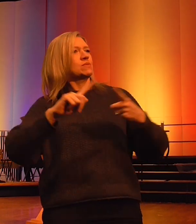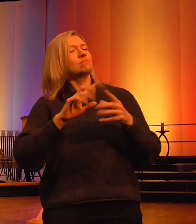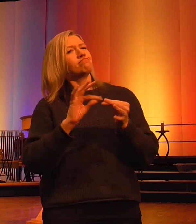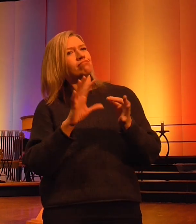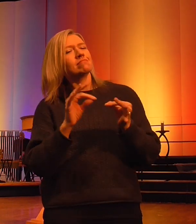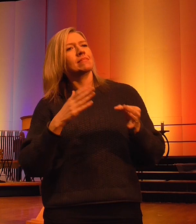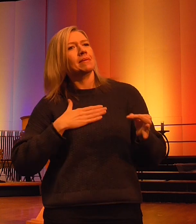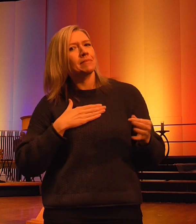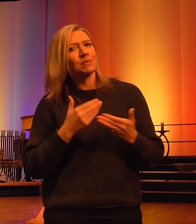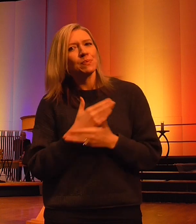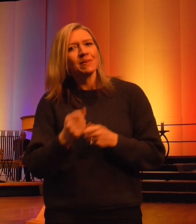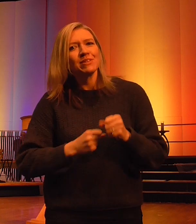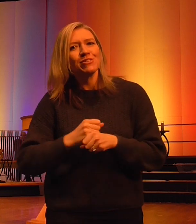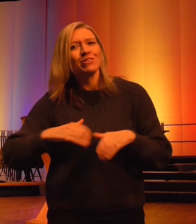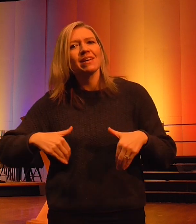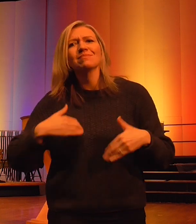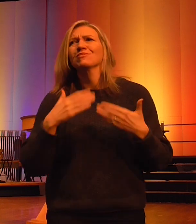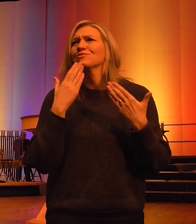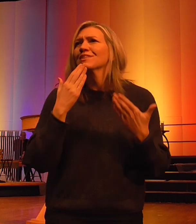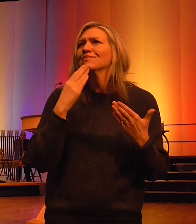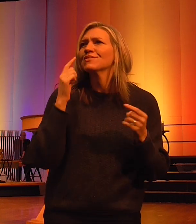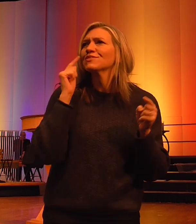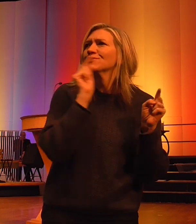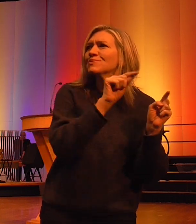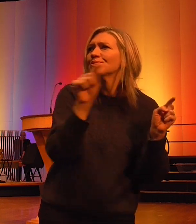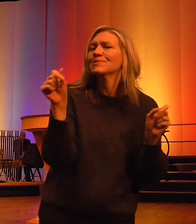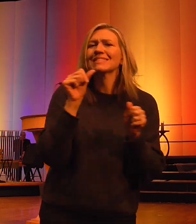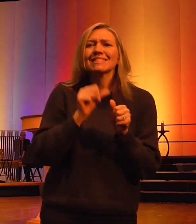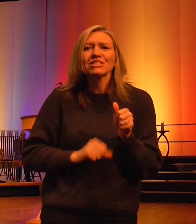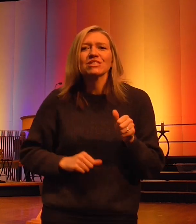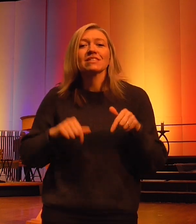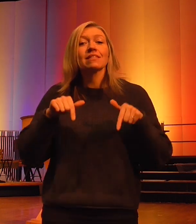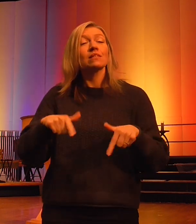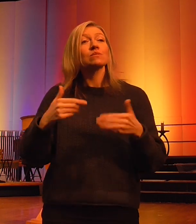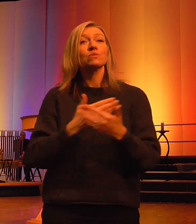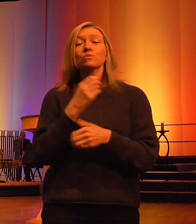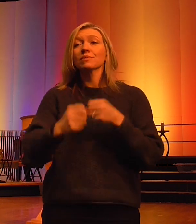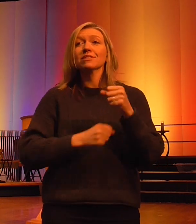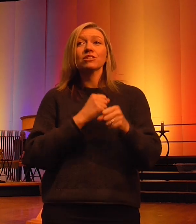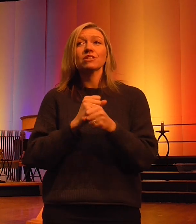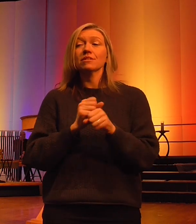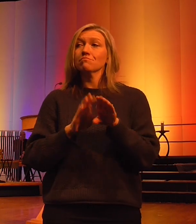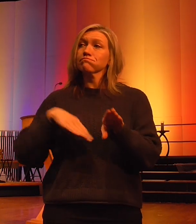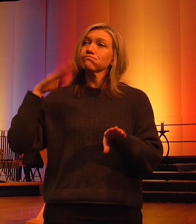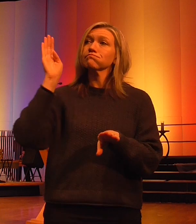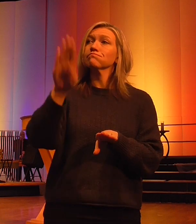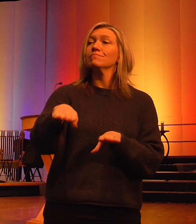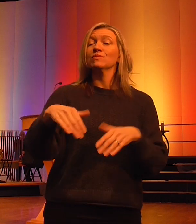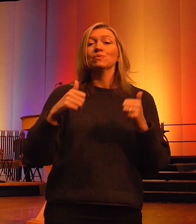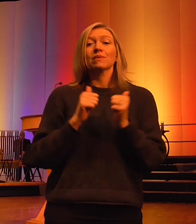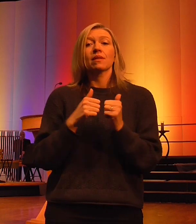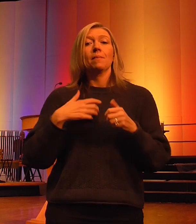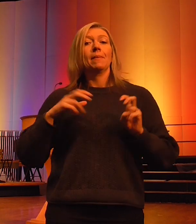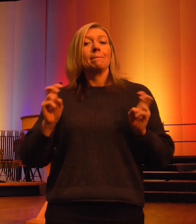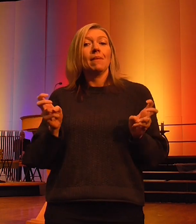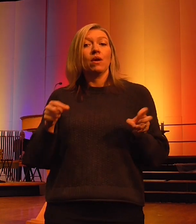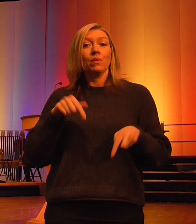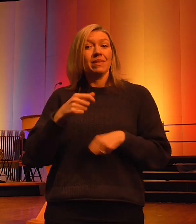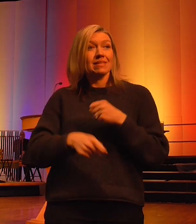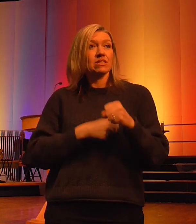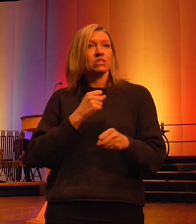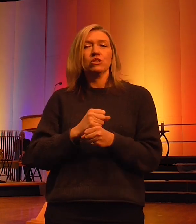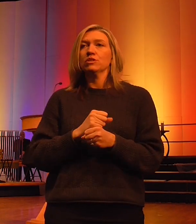So I'm so grateful for each one of us and for this new year that we are stepping into together. And my motto for this year is don't be a bore